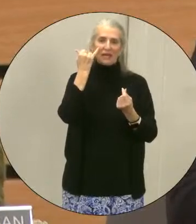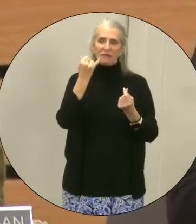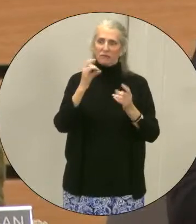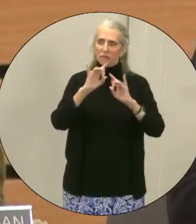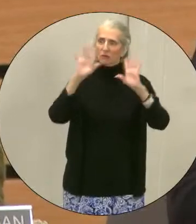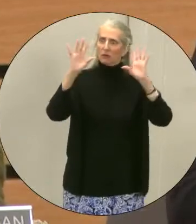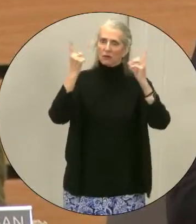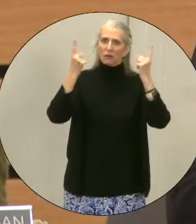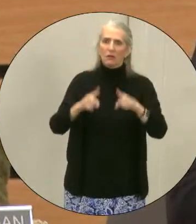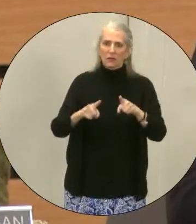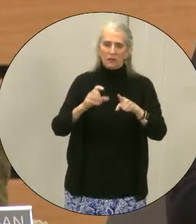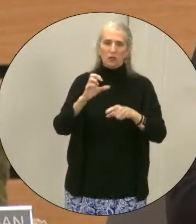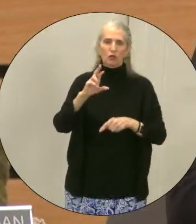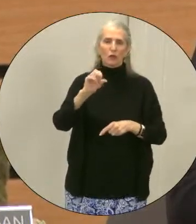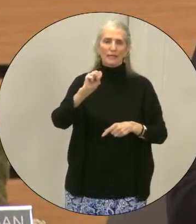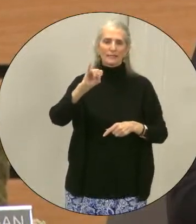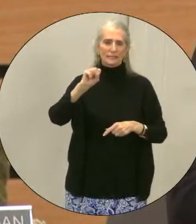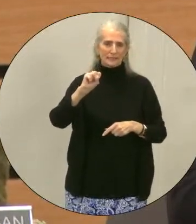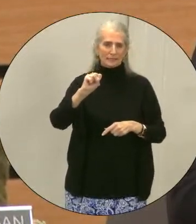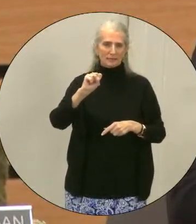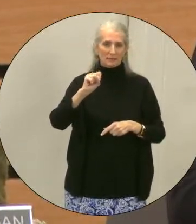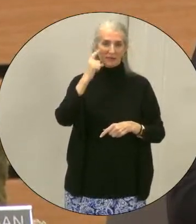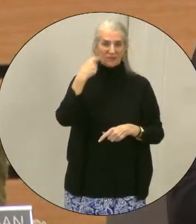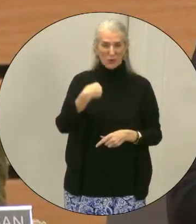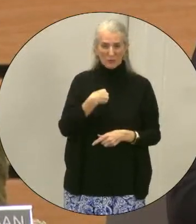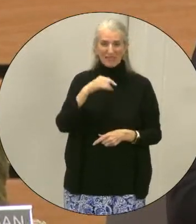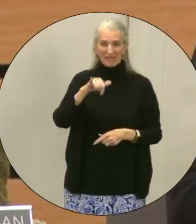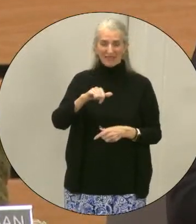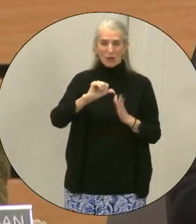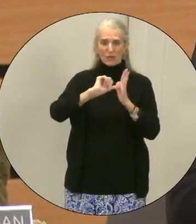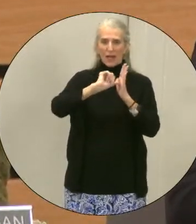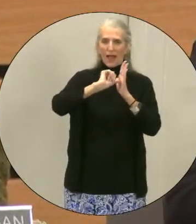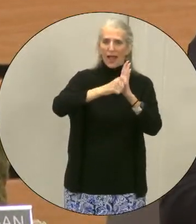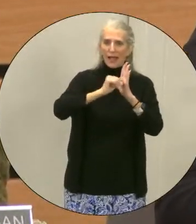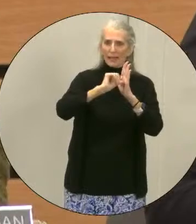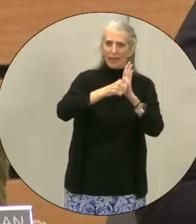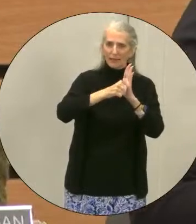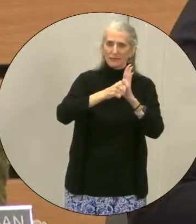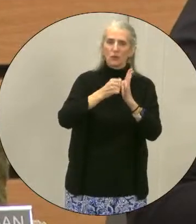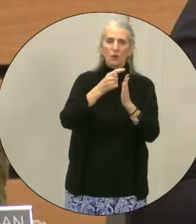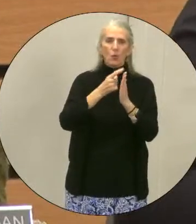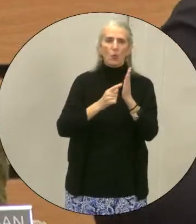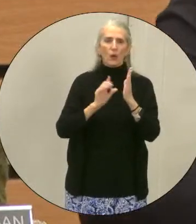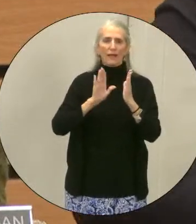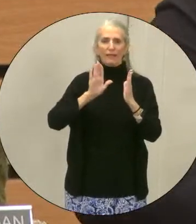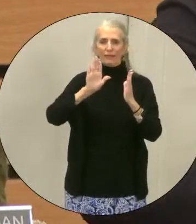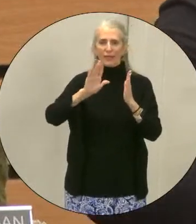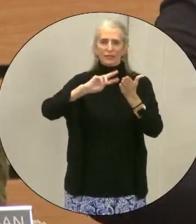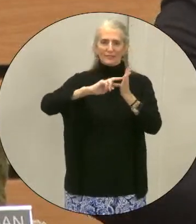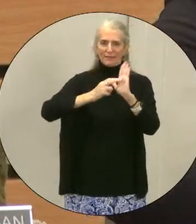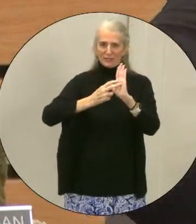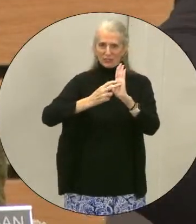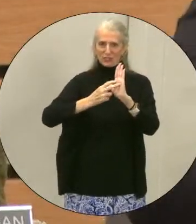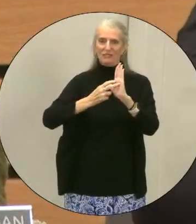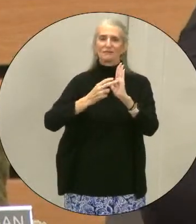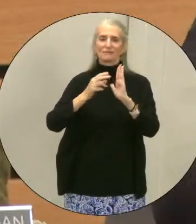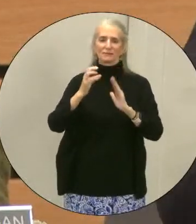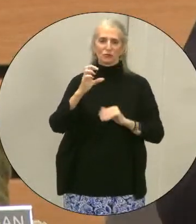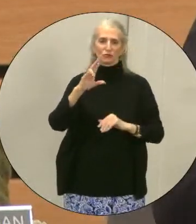encounter and mitigate? For me, that would highlight what was their definition of a crisis, number